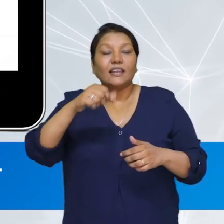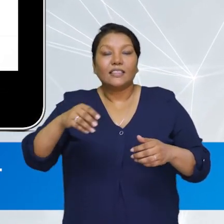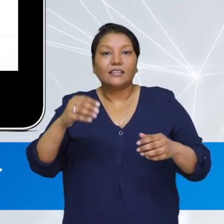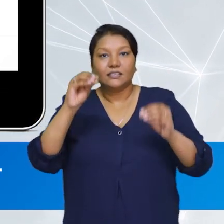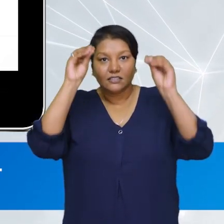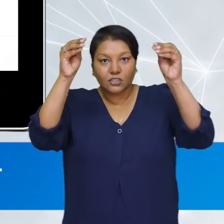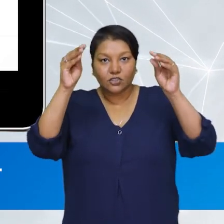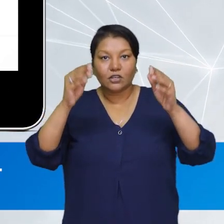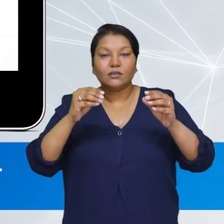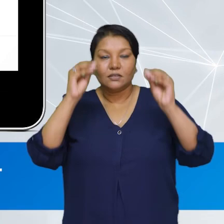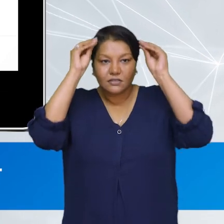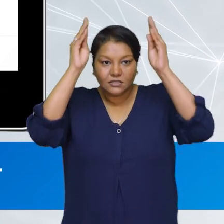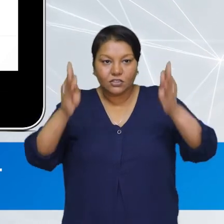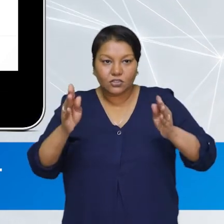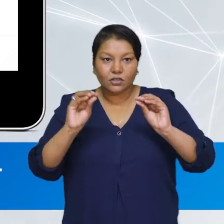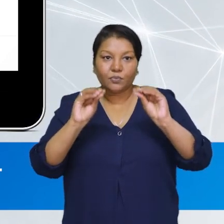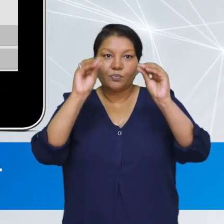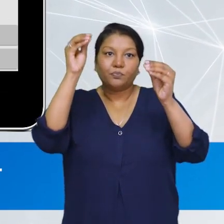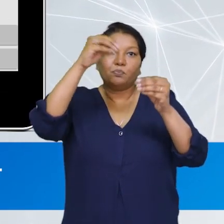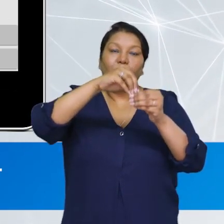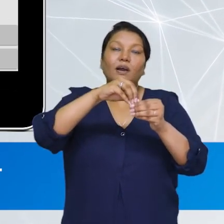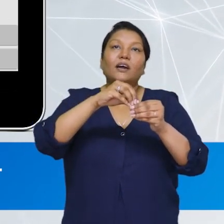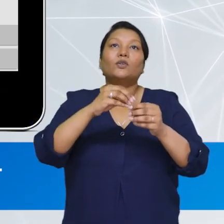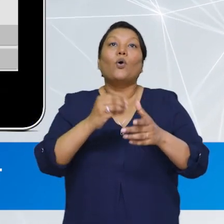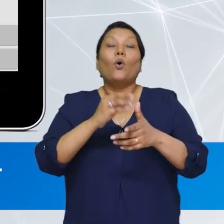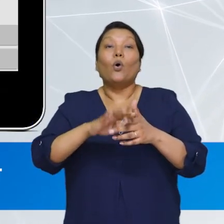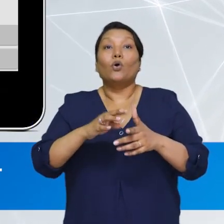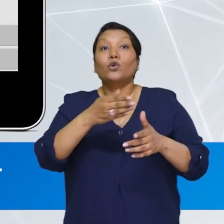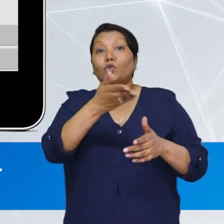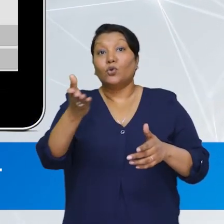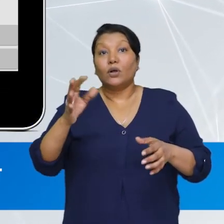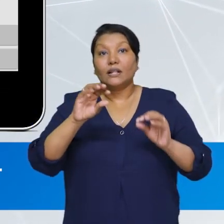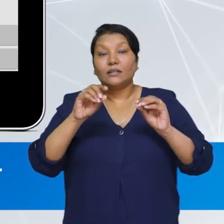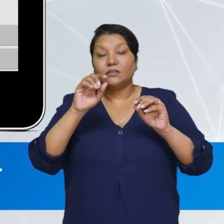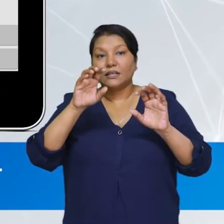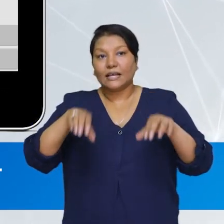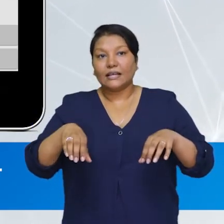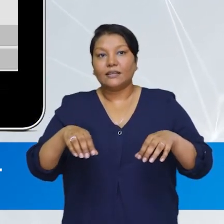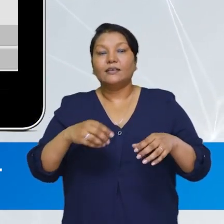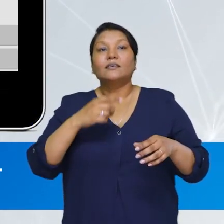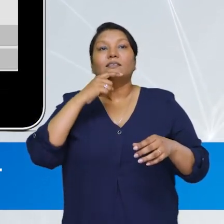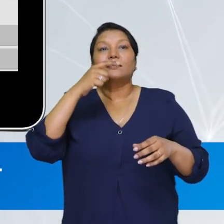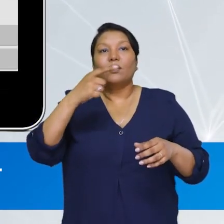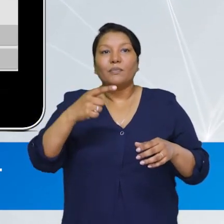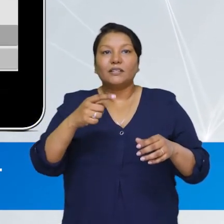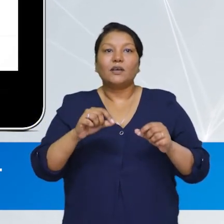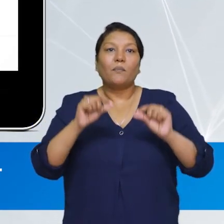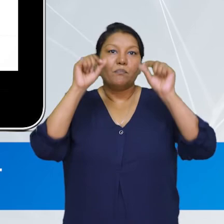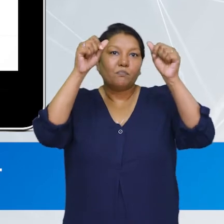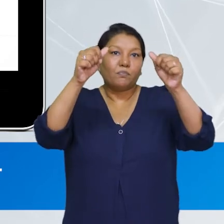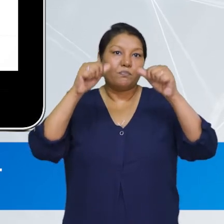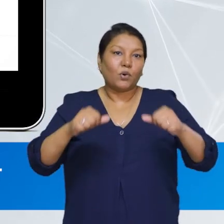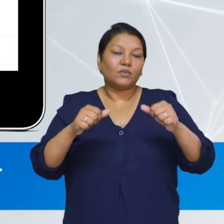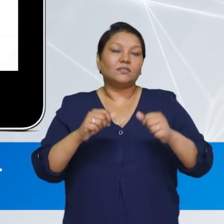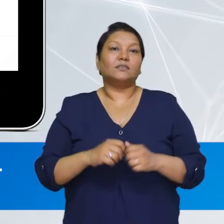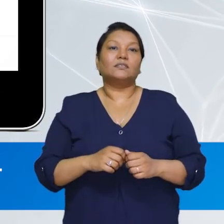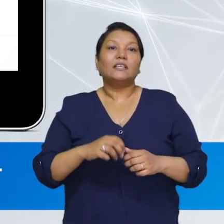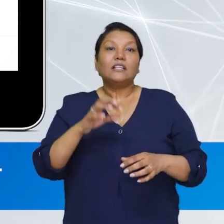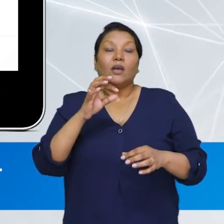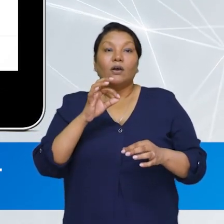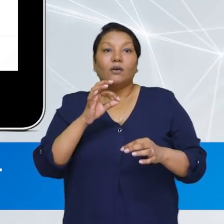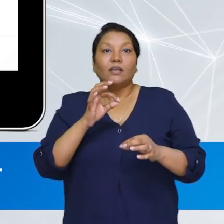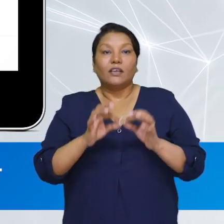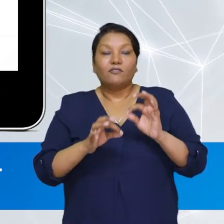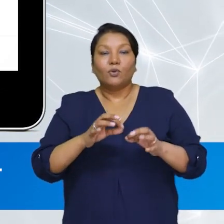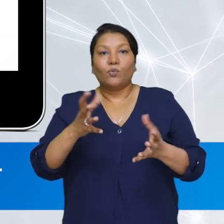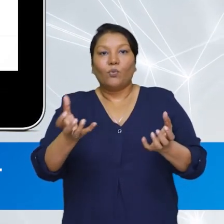posted by your teacher. You can also post or make comments in the stream. In order to